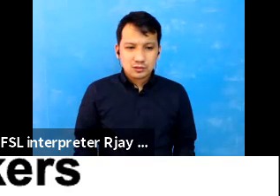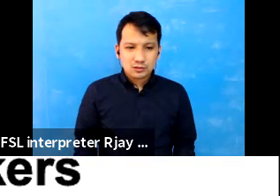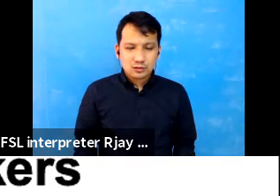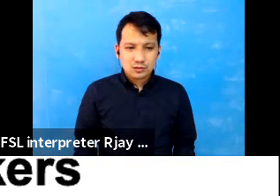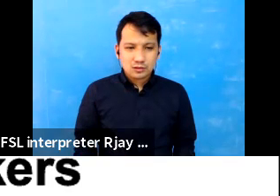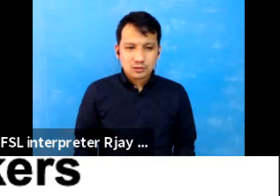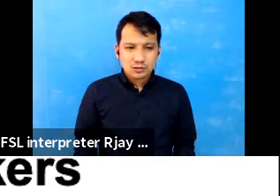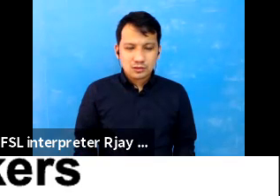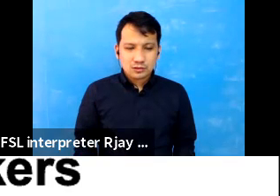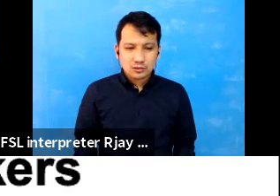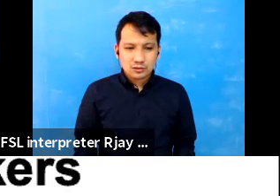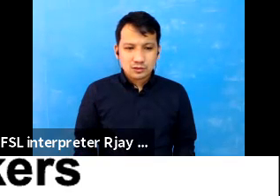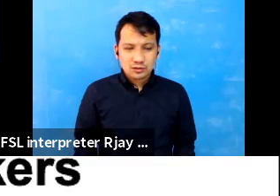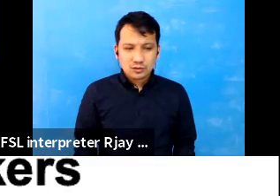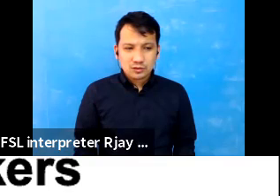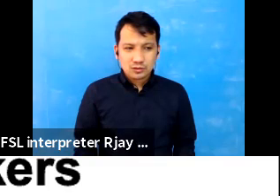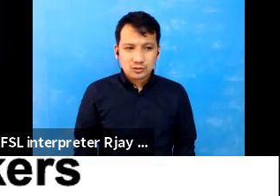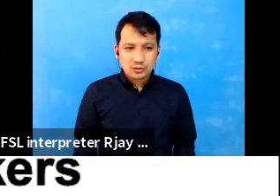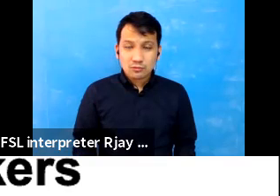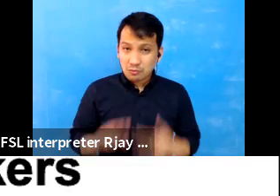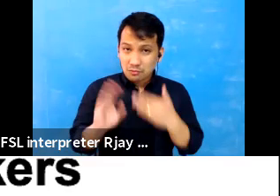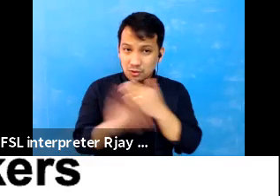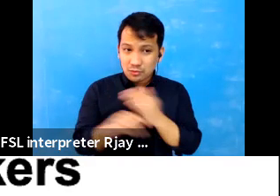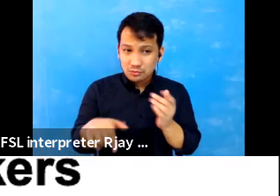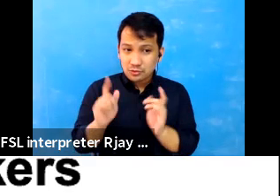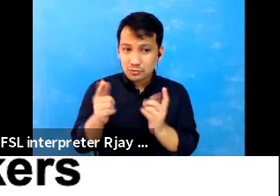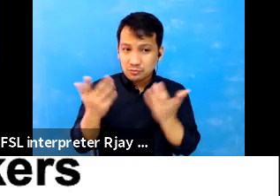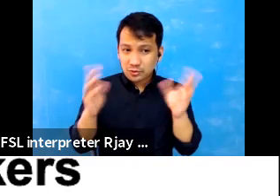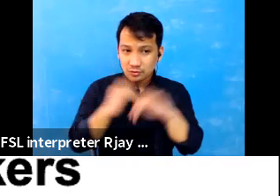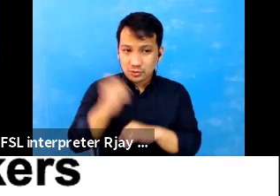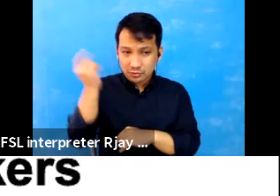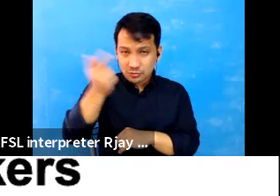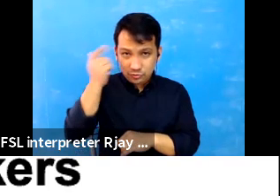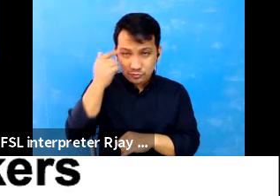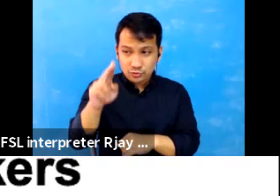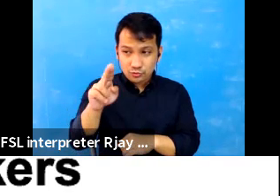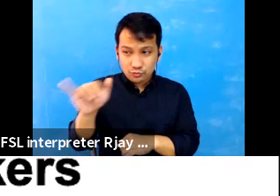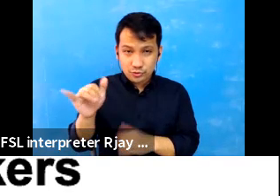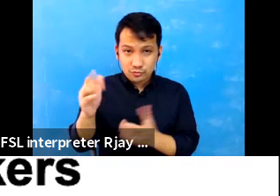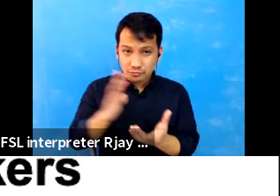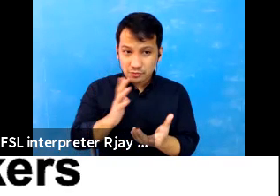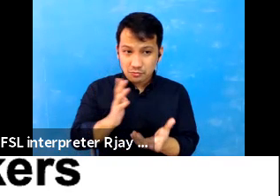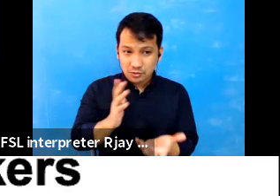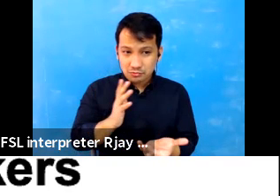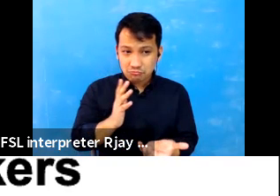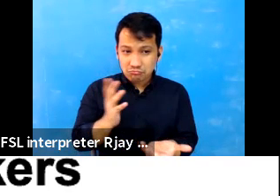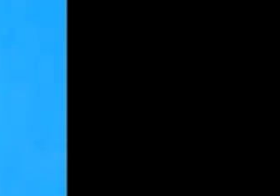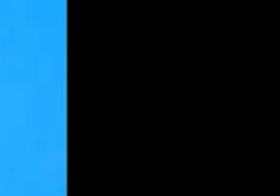Okay, so should we return to you po, Mayor, mga after the presentation of Governor Uy?